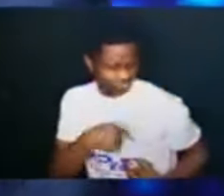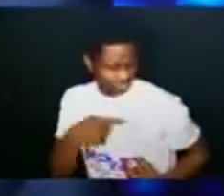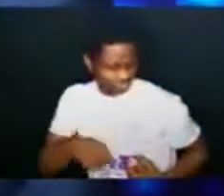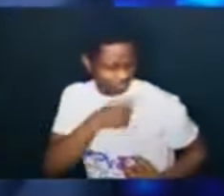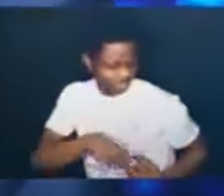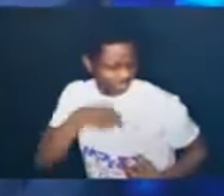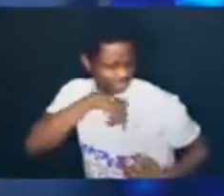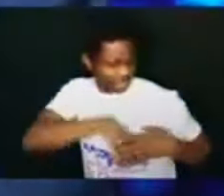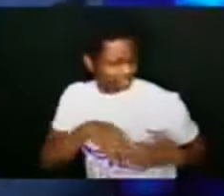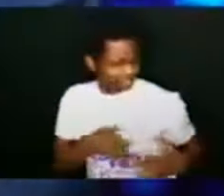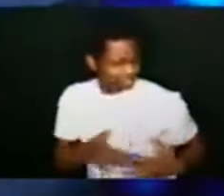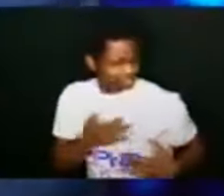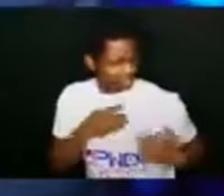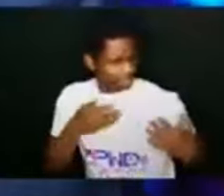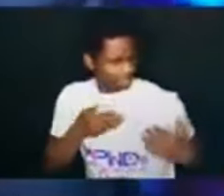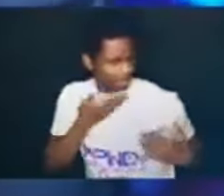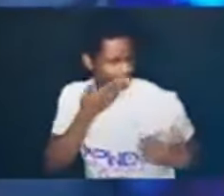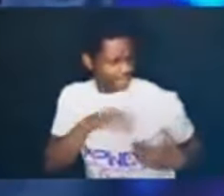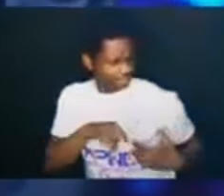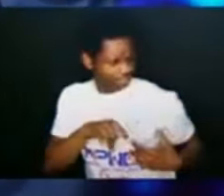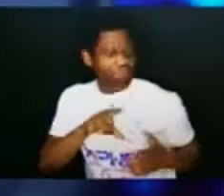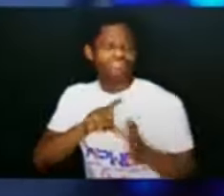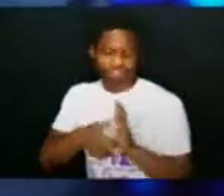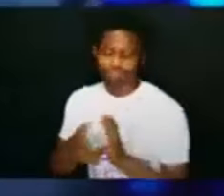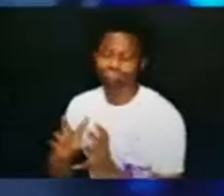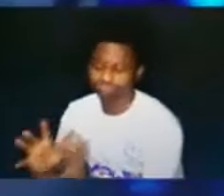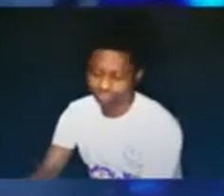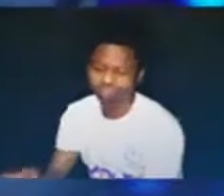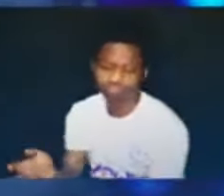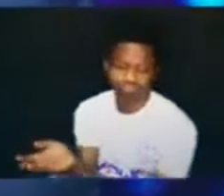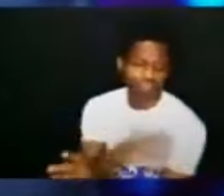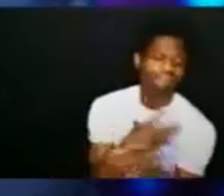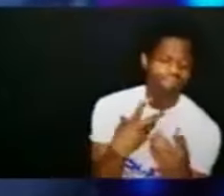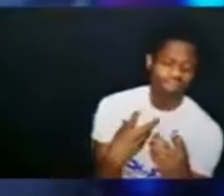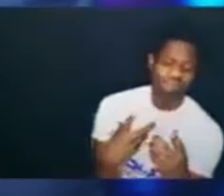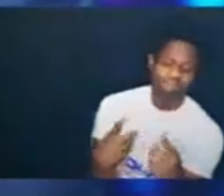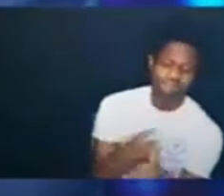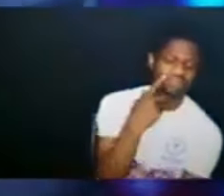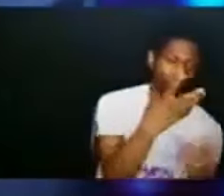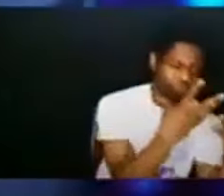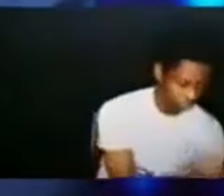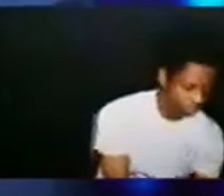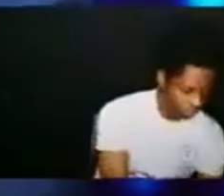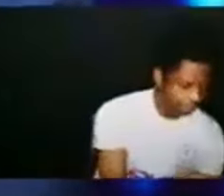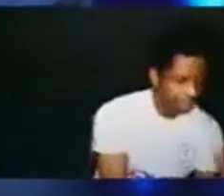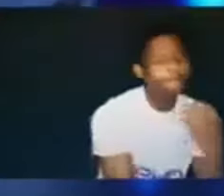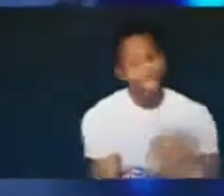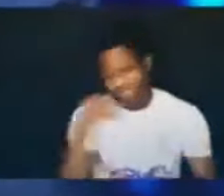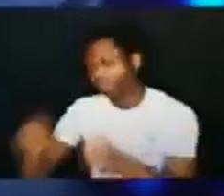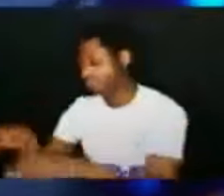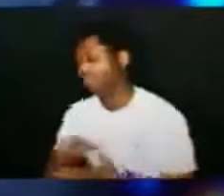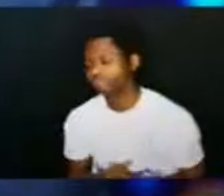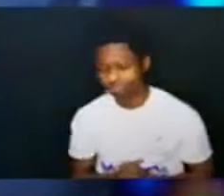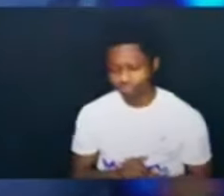you would ja aye dieno, no wako, and then a kubum, and son of wababe ma, why aye dieno. Your children say, we be to me, I will be a tiao